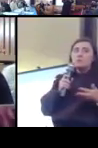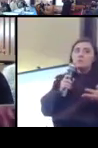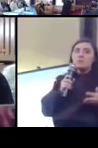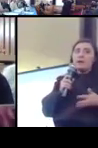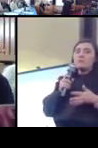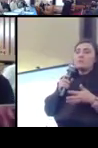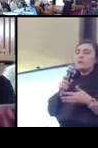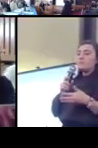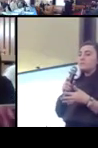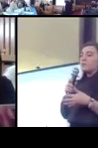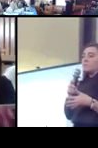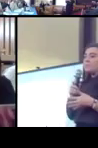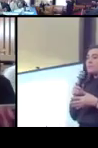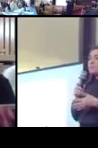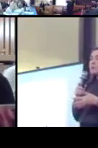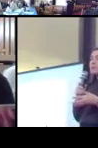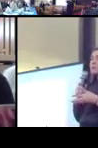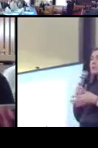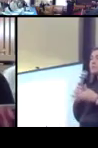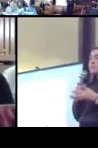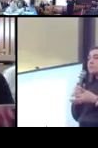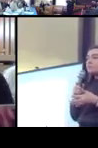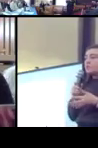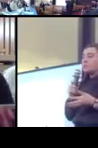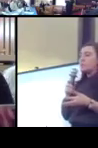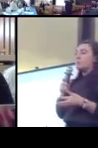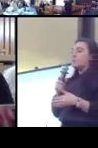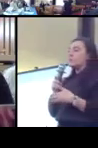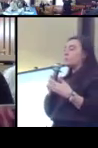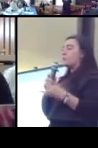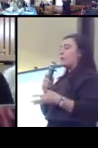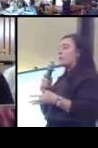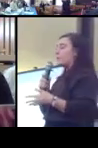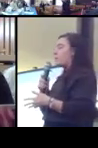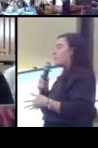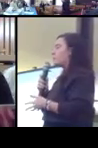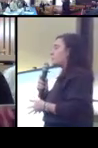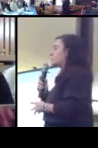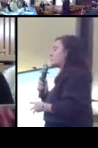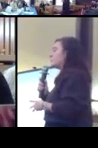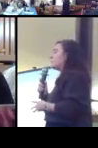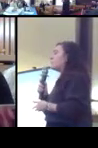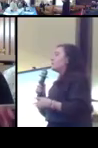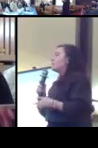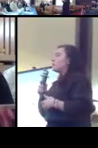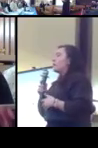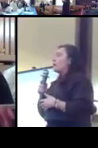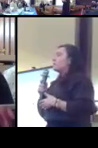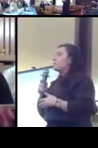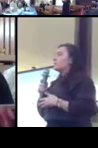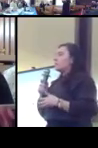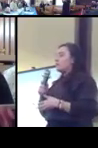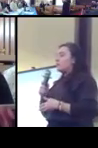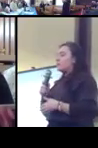density and those other housing types that maybe aren't frequent in the neighborhood, but look to bring back that population density. We